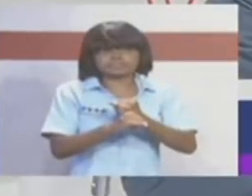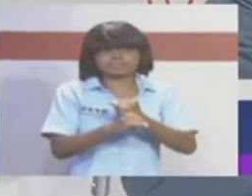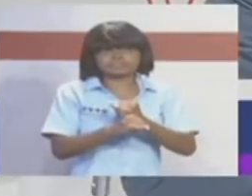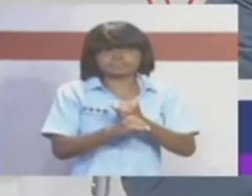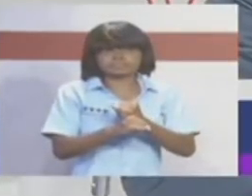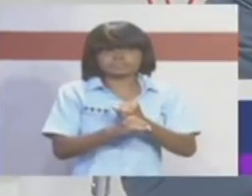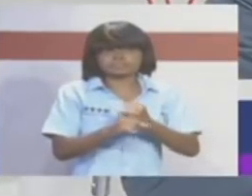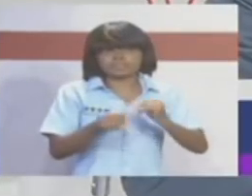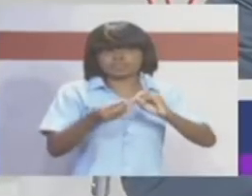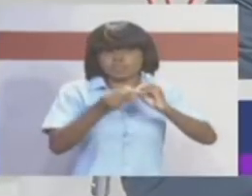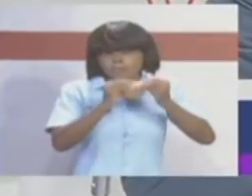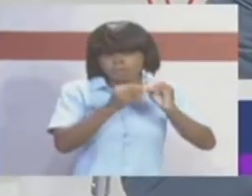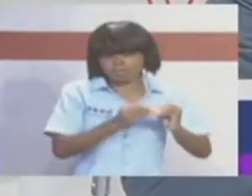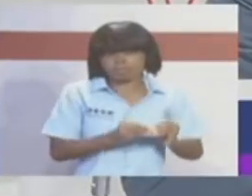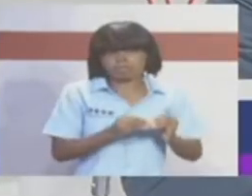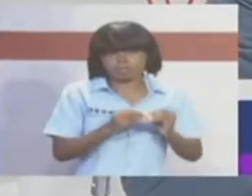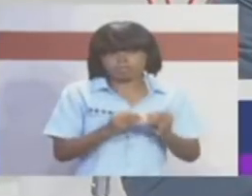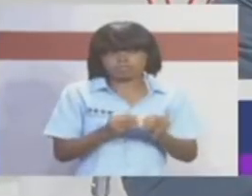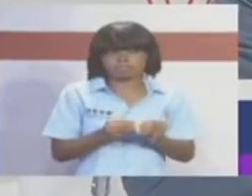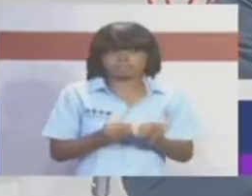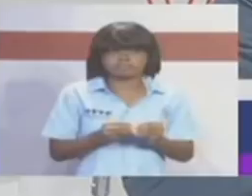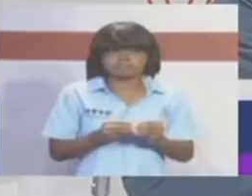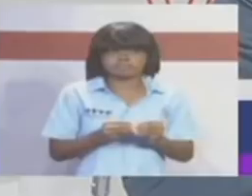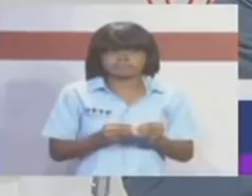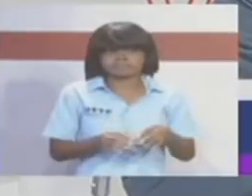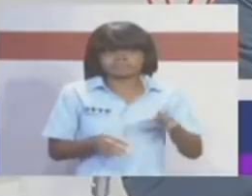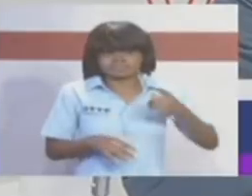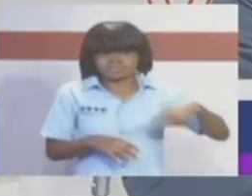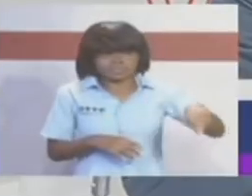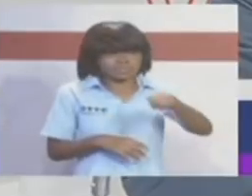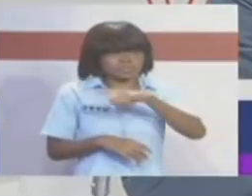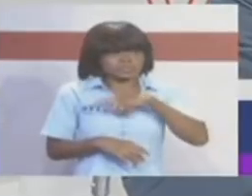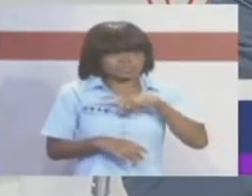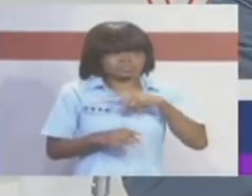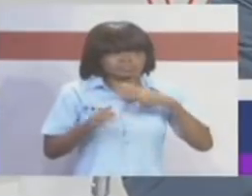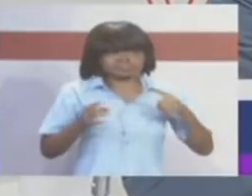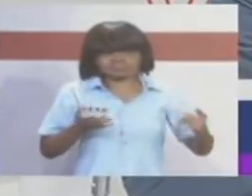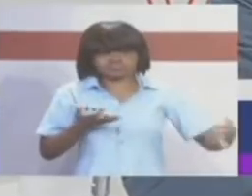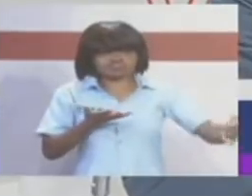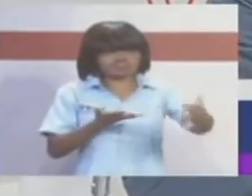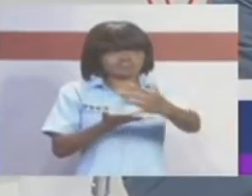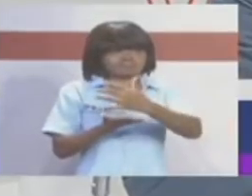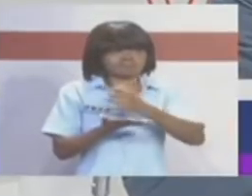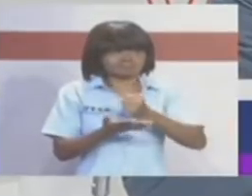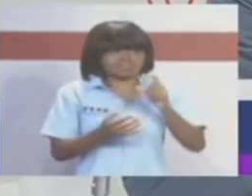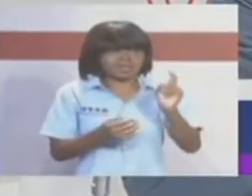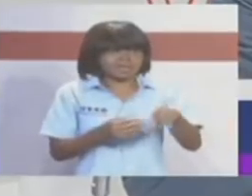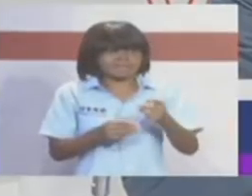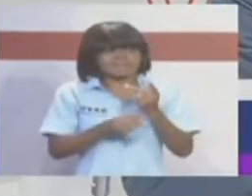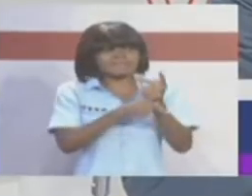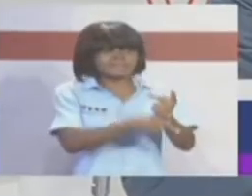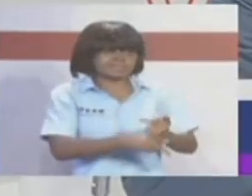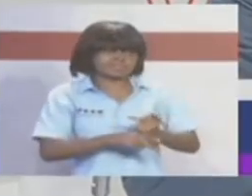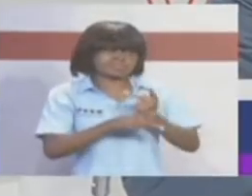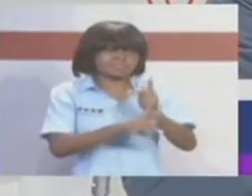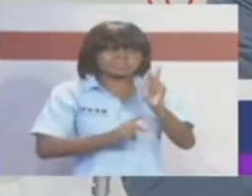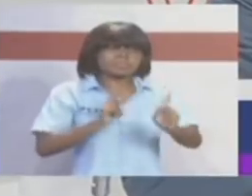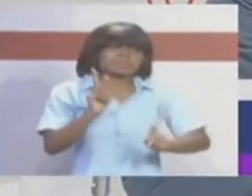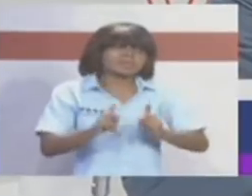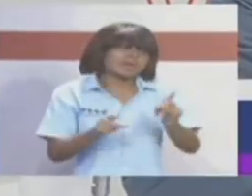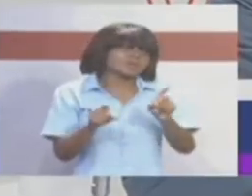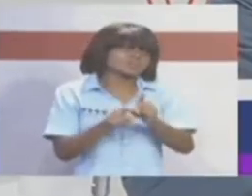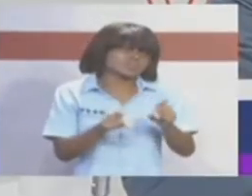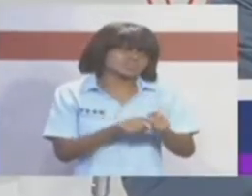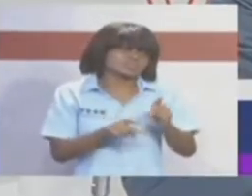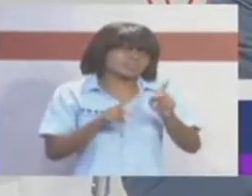people who have to do that are also the same ones that have to take care of the patients, because not anyone can just wander into the hospitals, into their